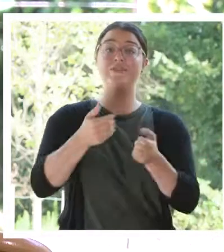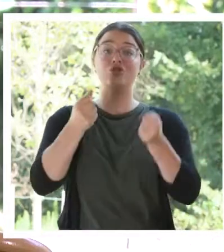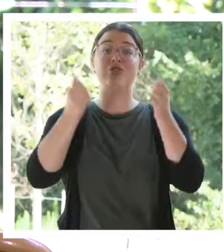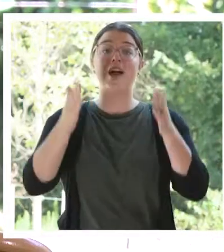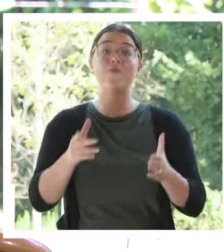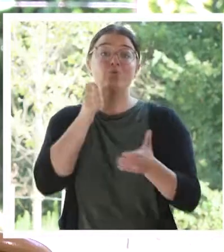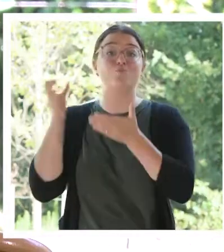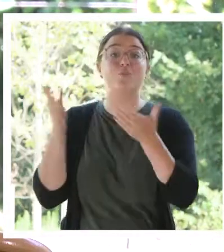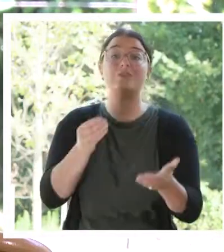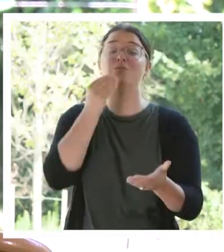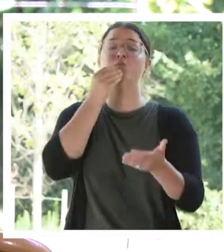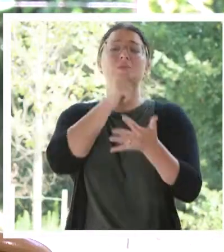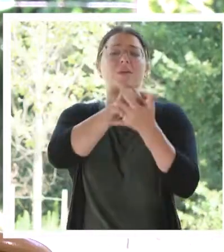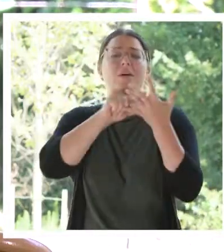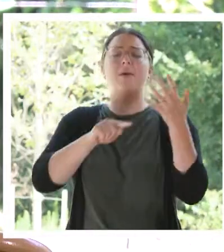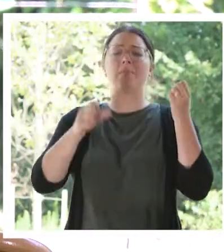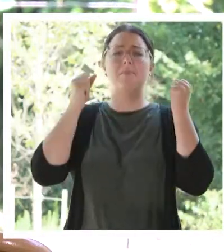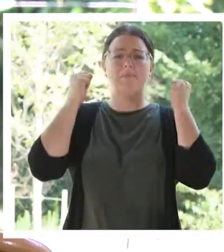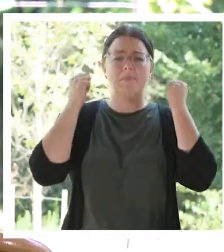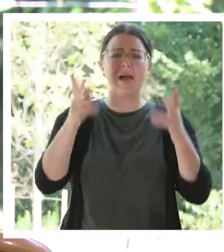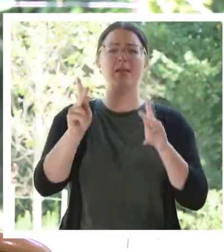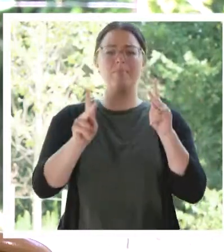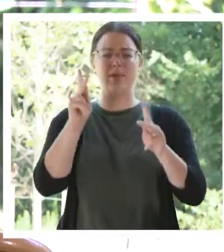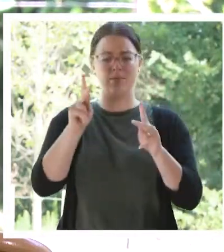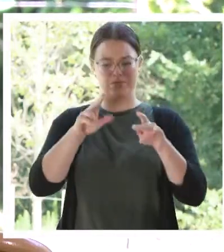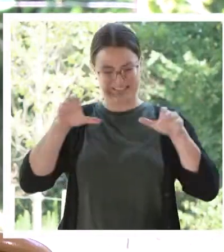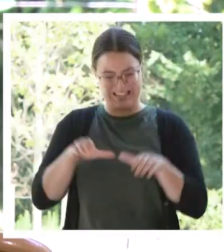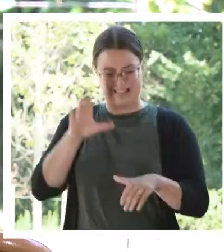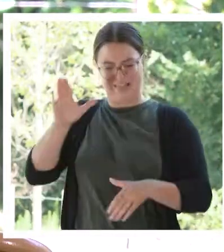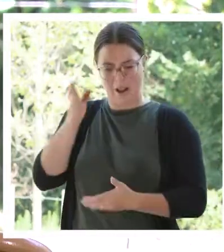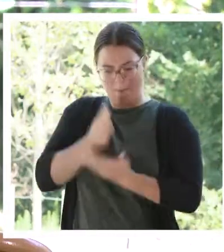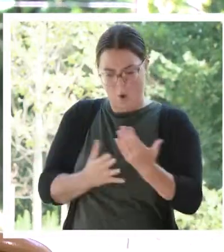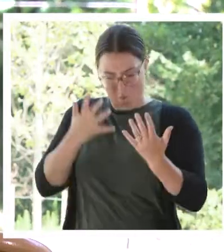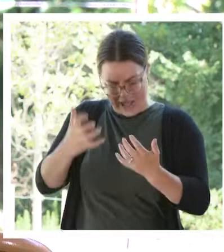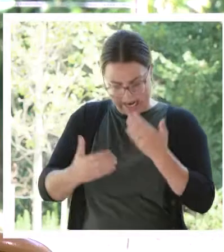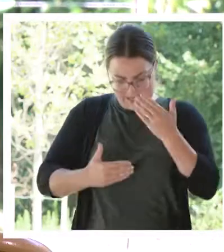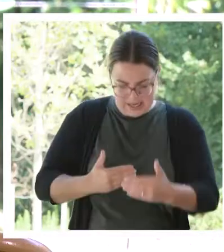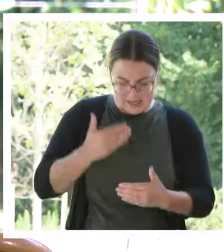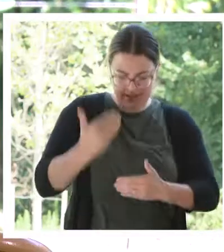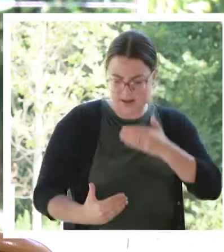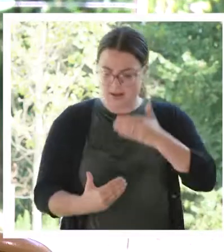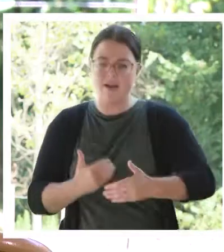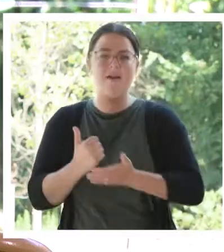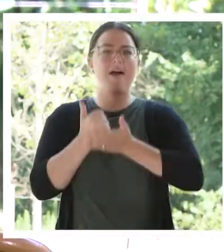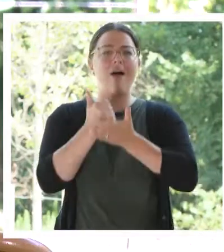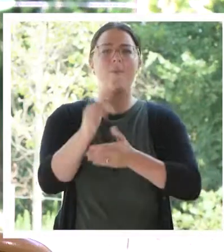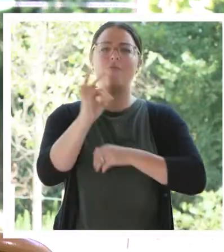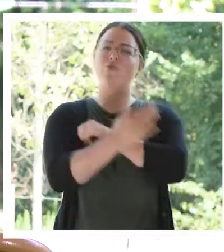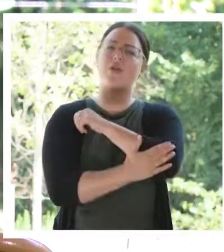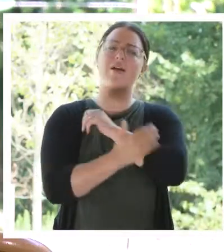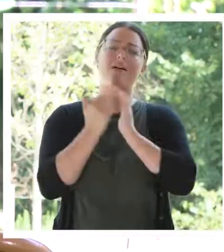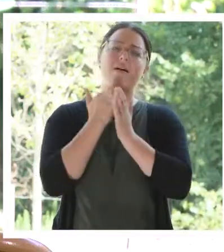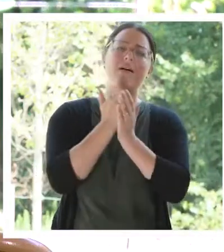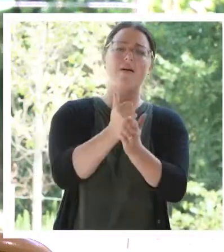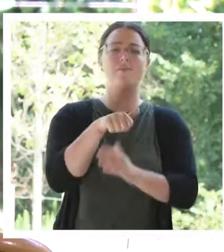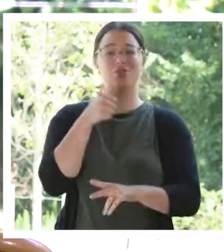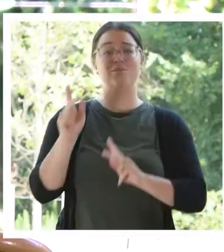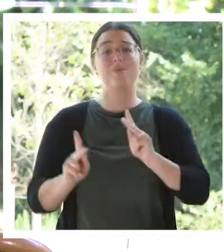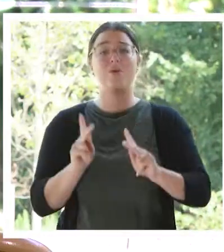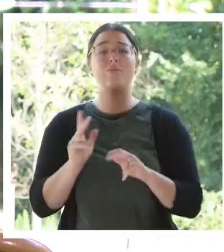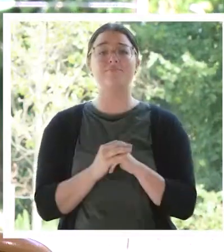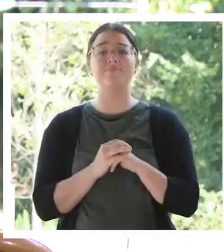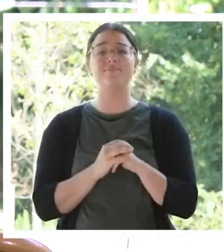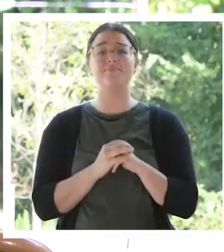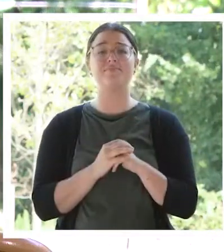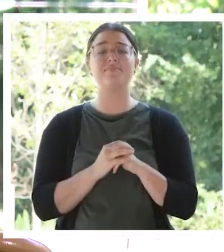came together and did their part and wanted to keep Frederick County going, really wanted to help other people. So before the unveiling,